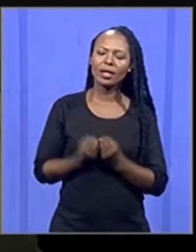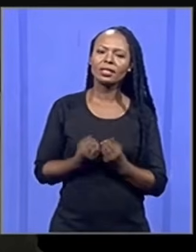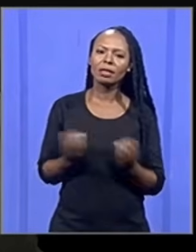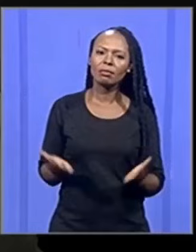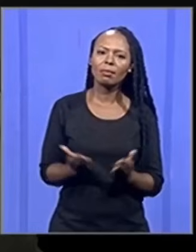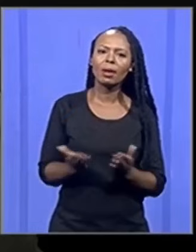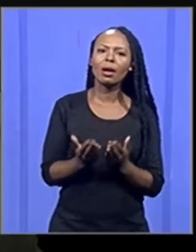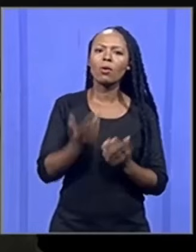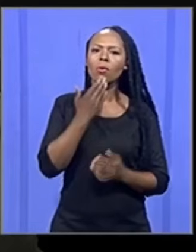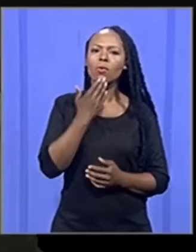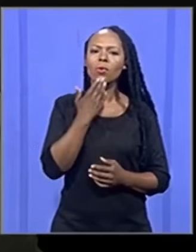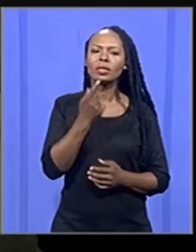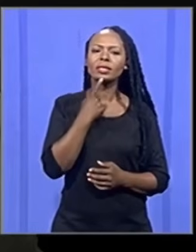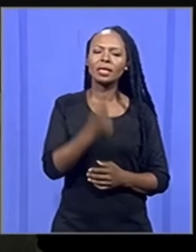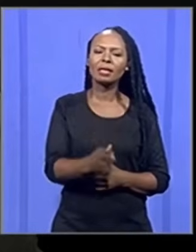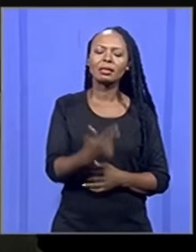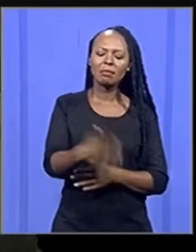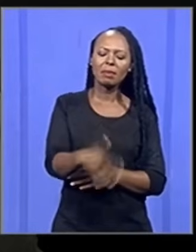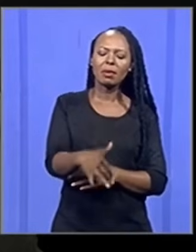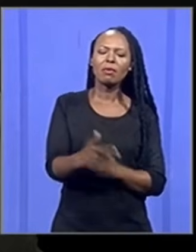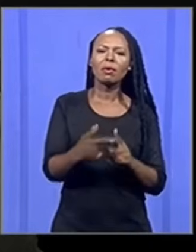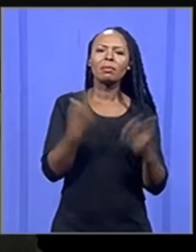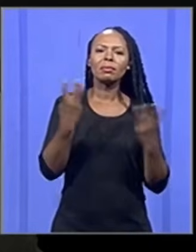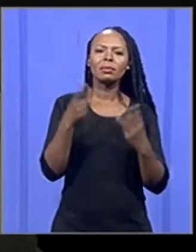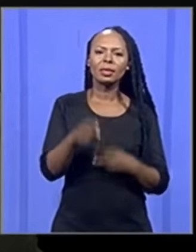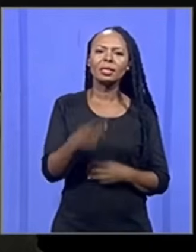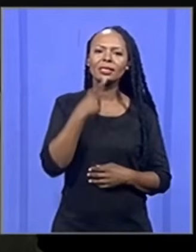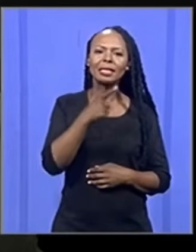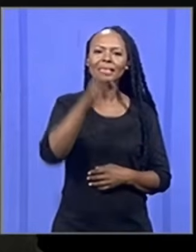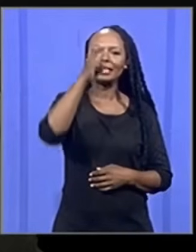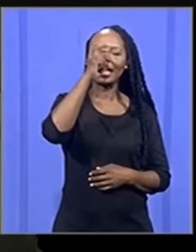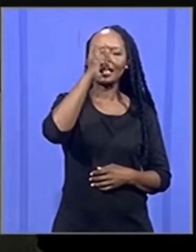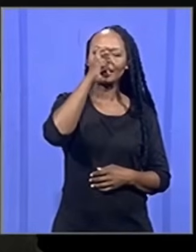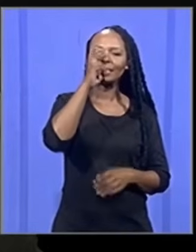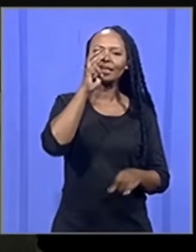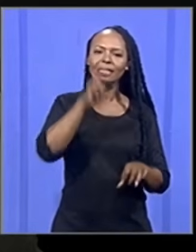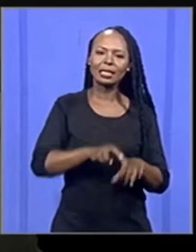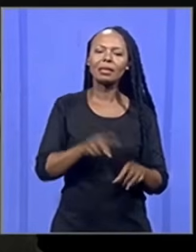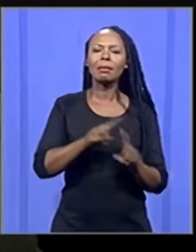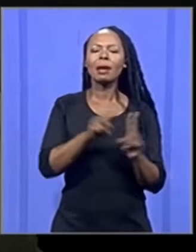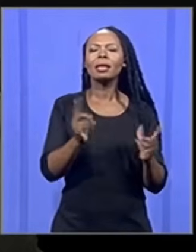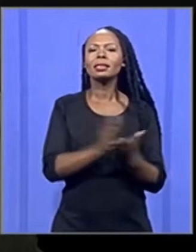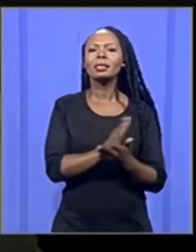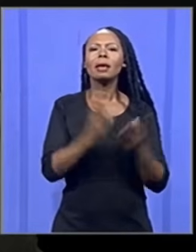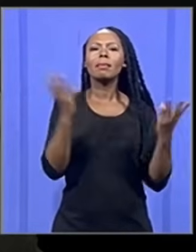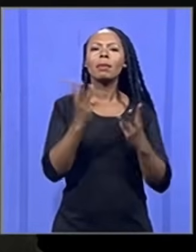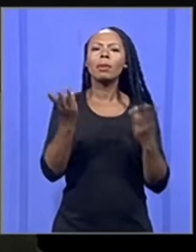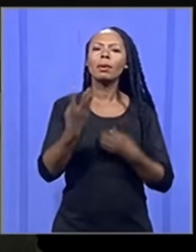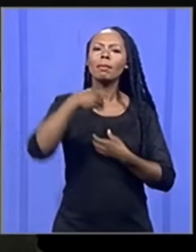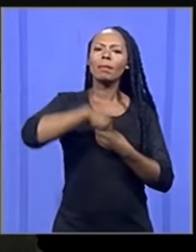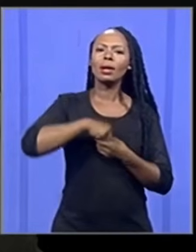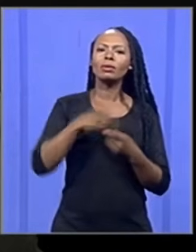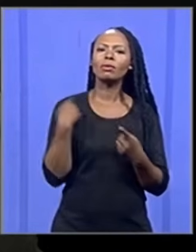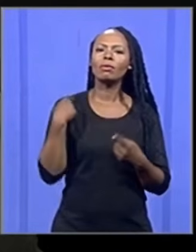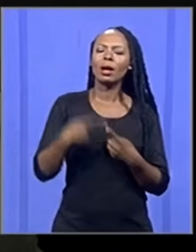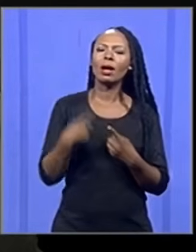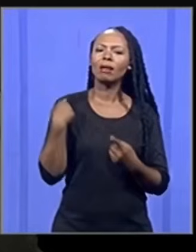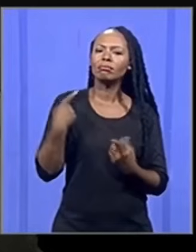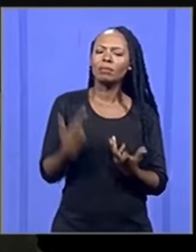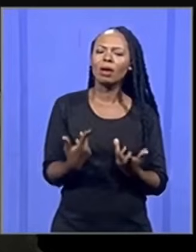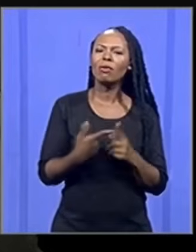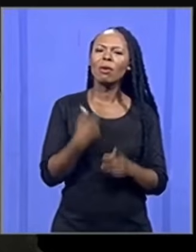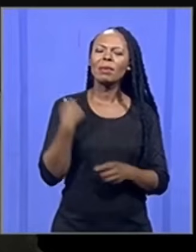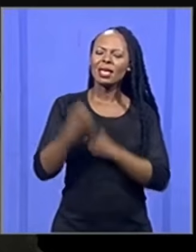fanning xenophobia, they think we should be making our laws more restrictive. But there are people that have been part of us here over decades and